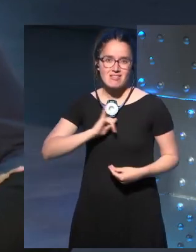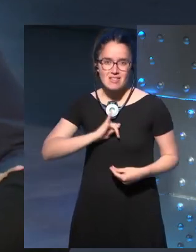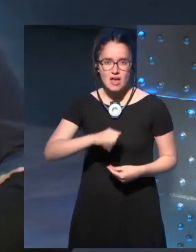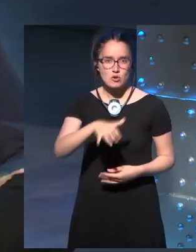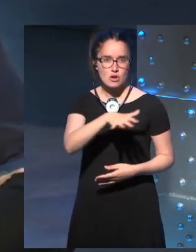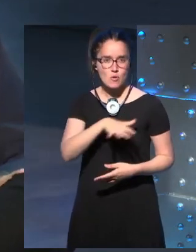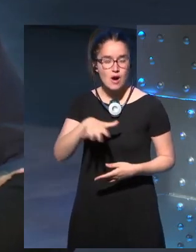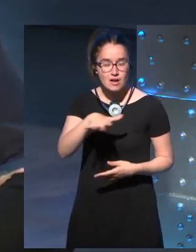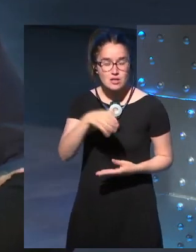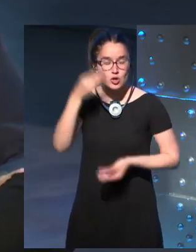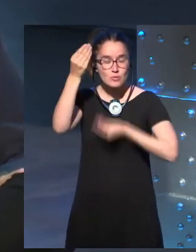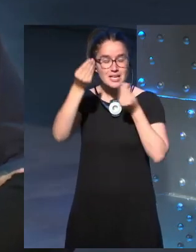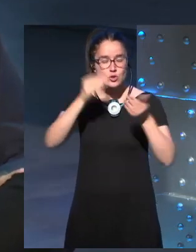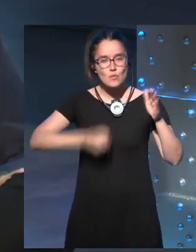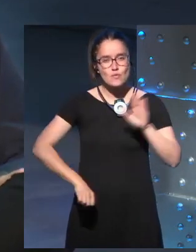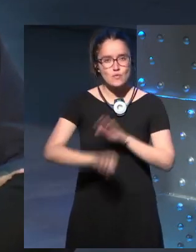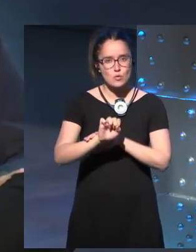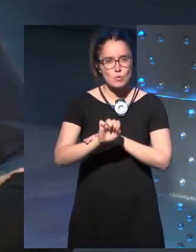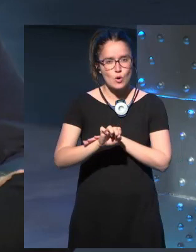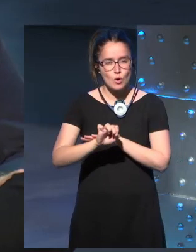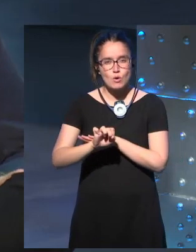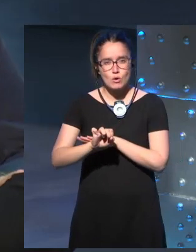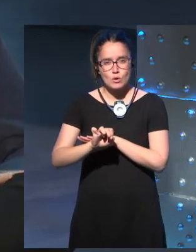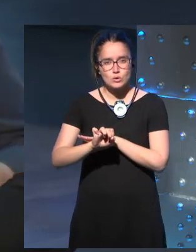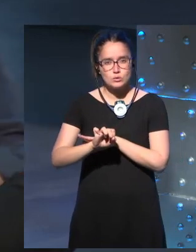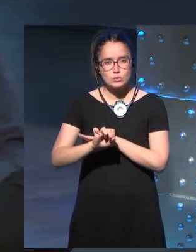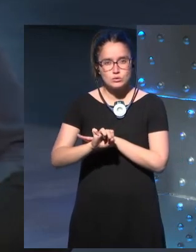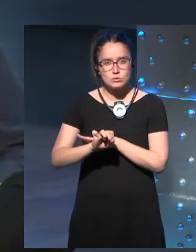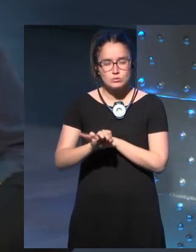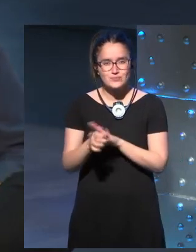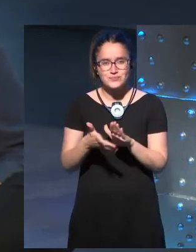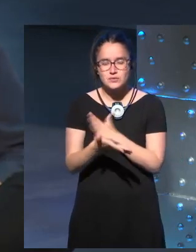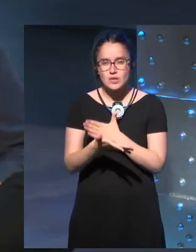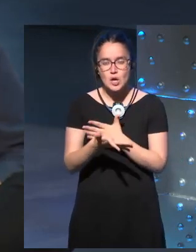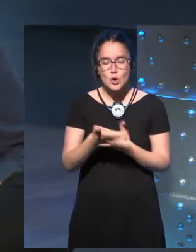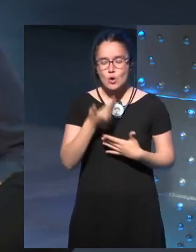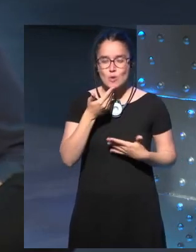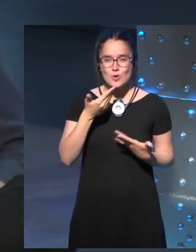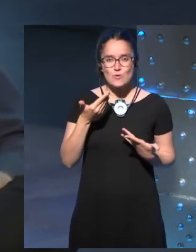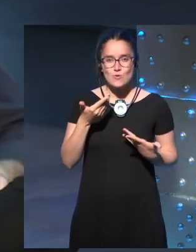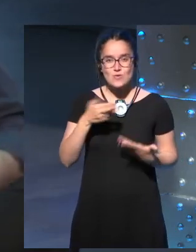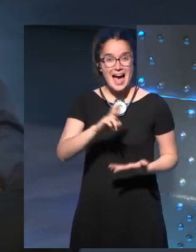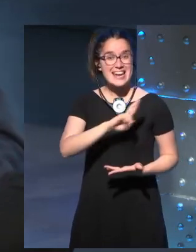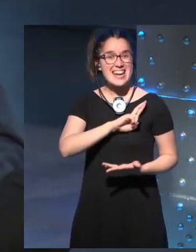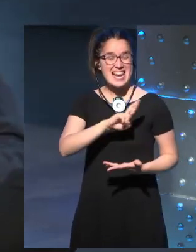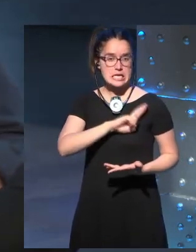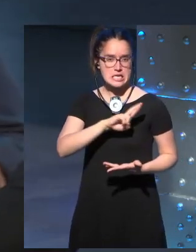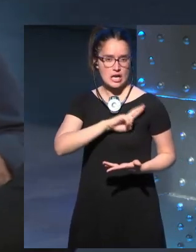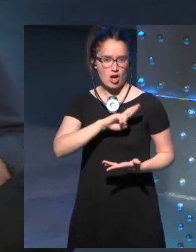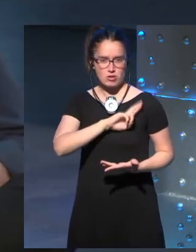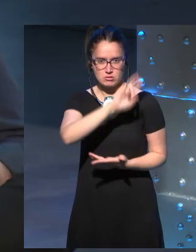I think football is a kind of polytheistic religion, right? In the sense in